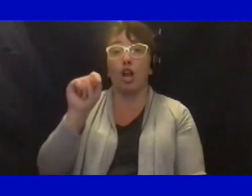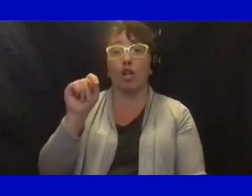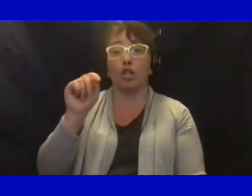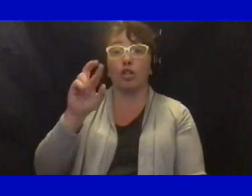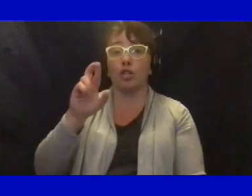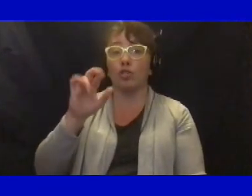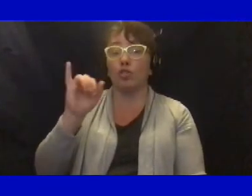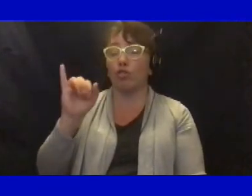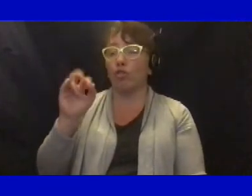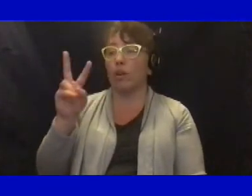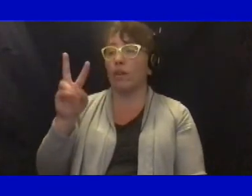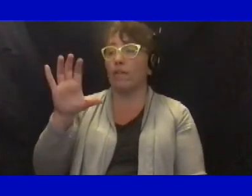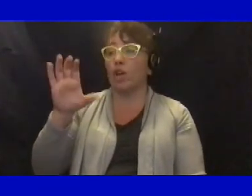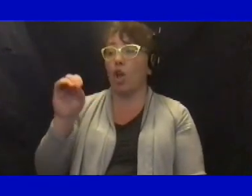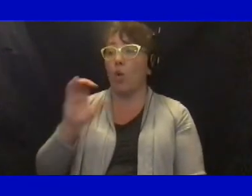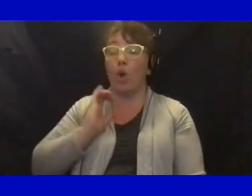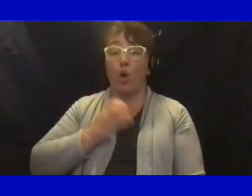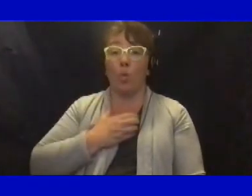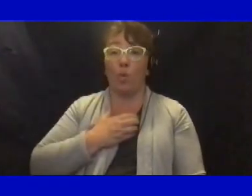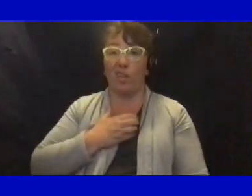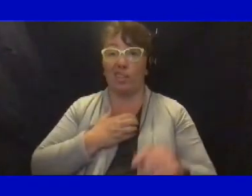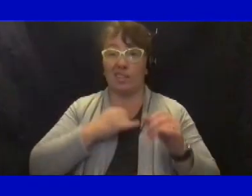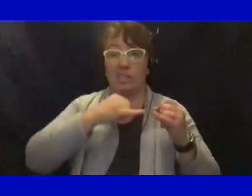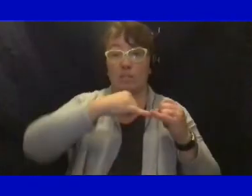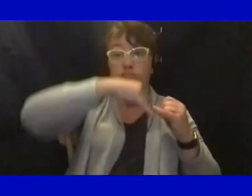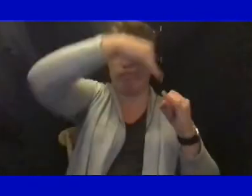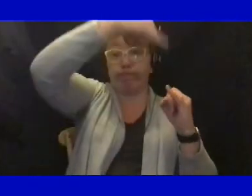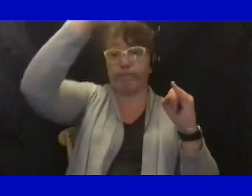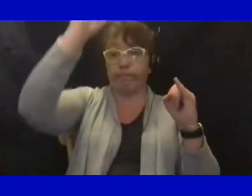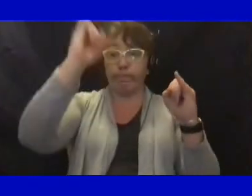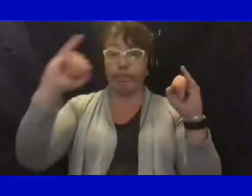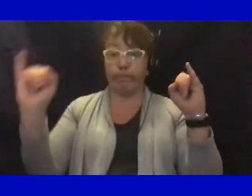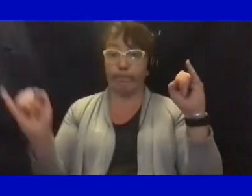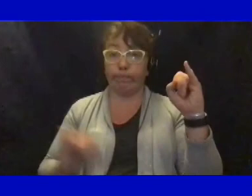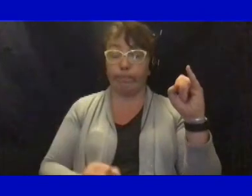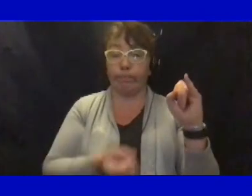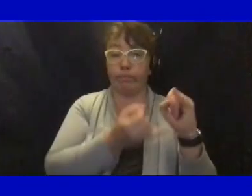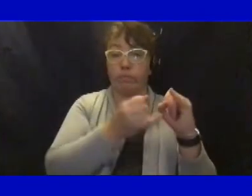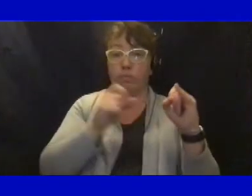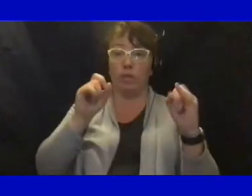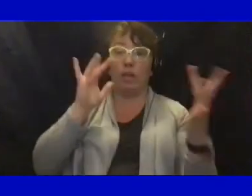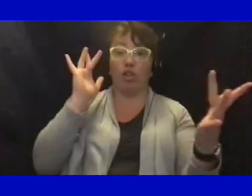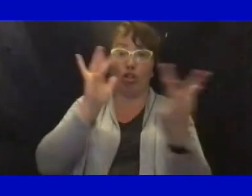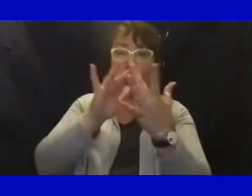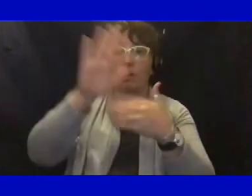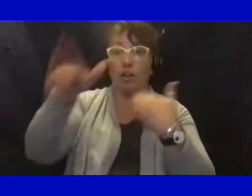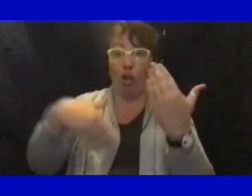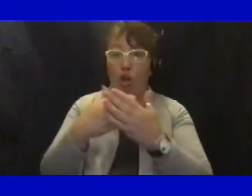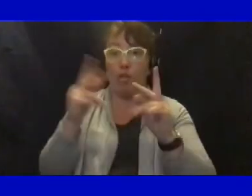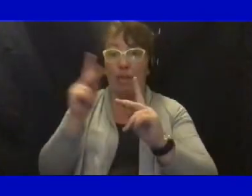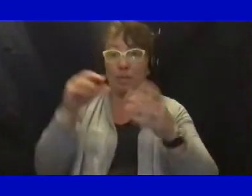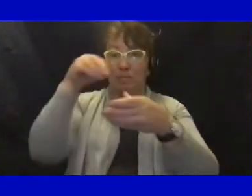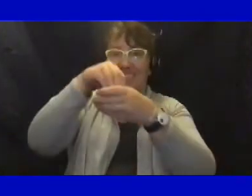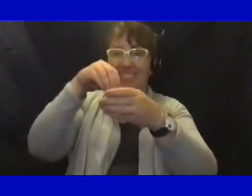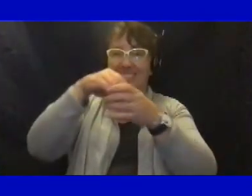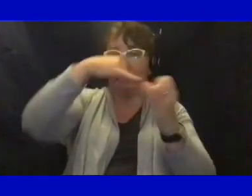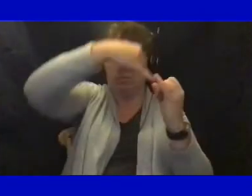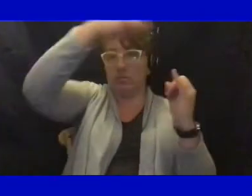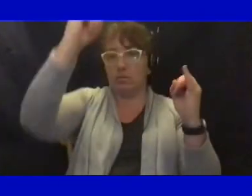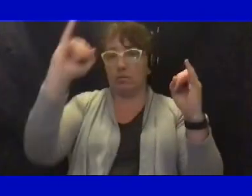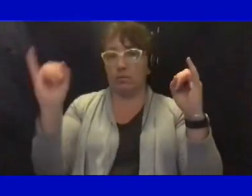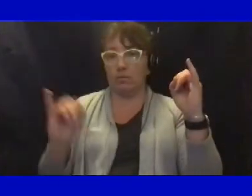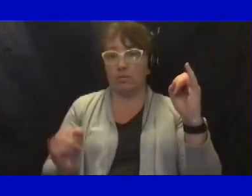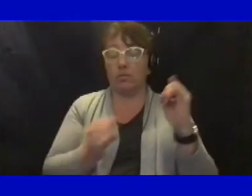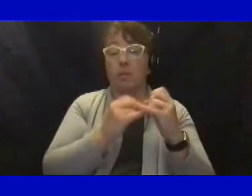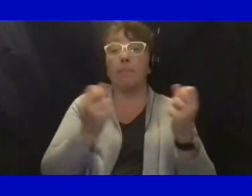addresses. We draw a box around the area that we're specifically trying to reach, and we send that message out. Unfortunately, a lot of people don't realize